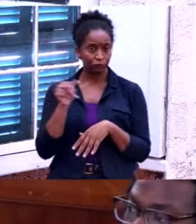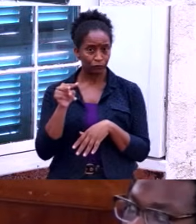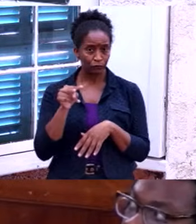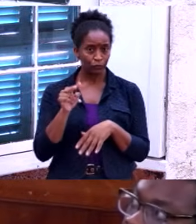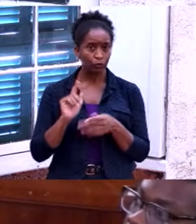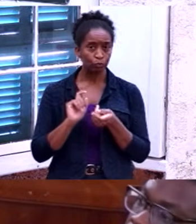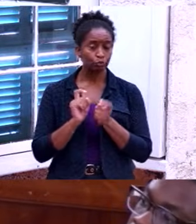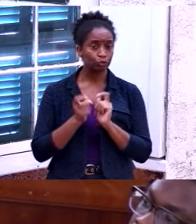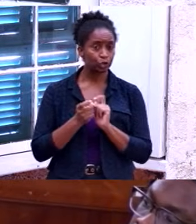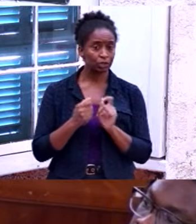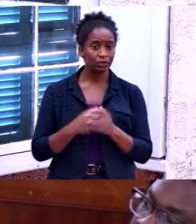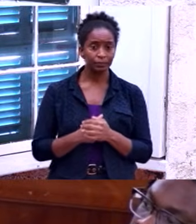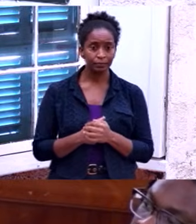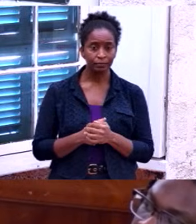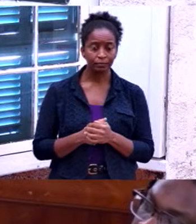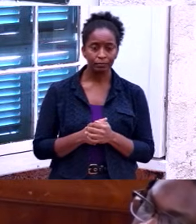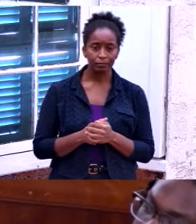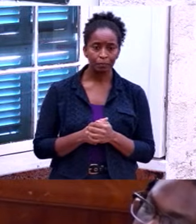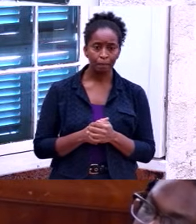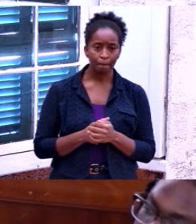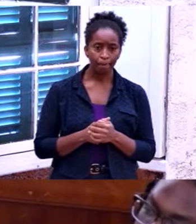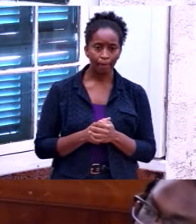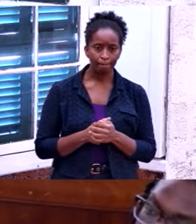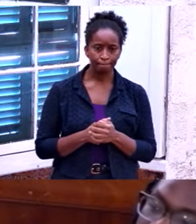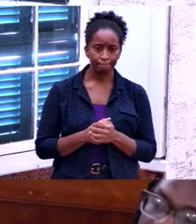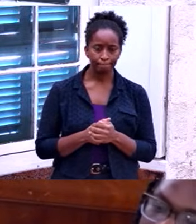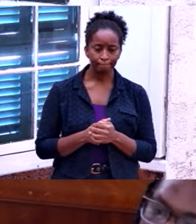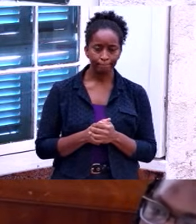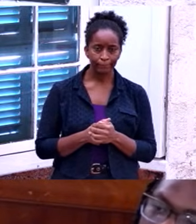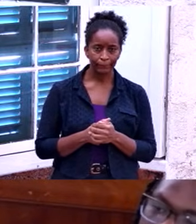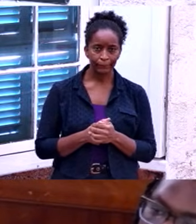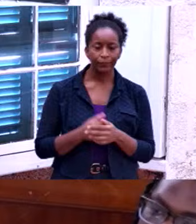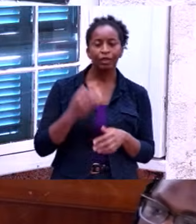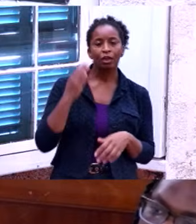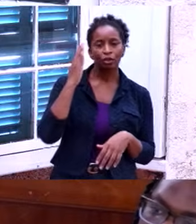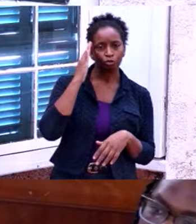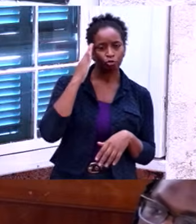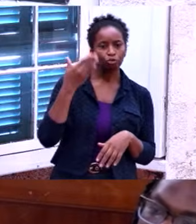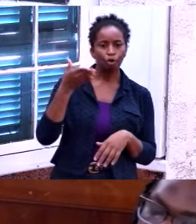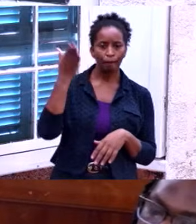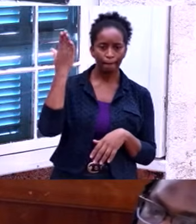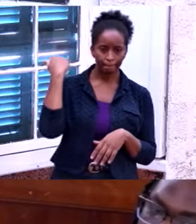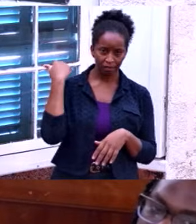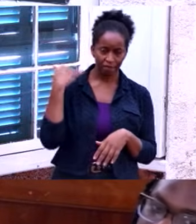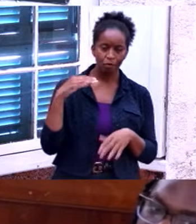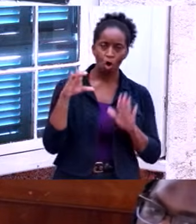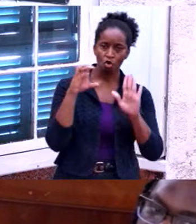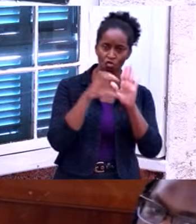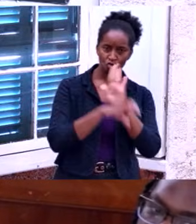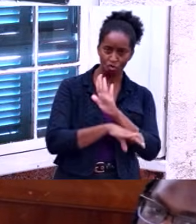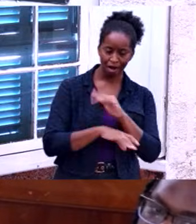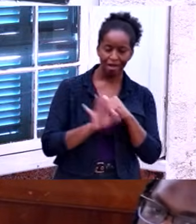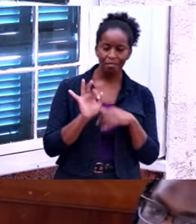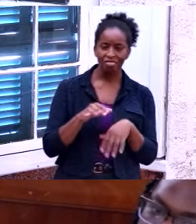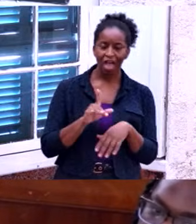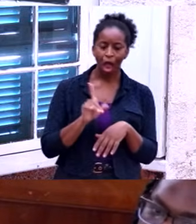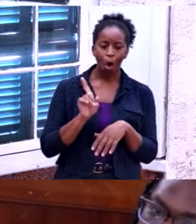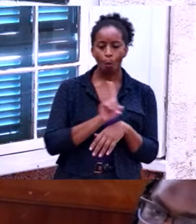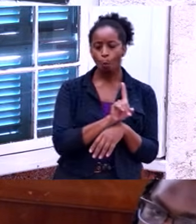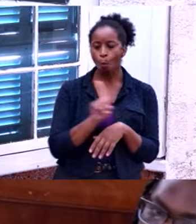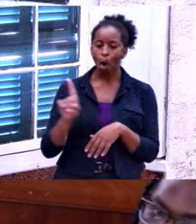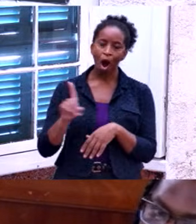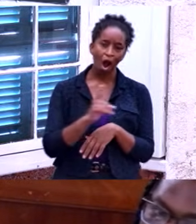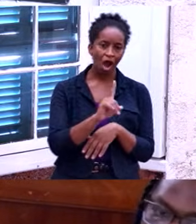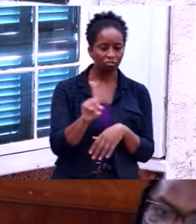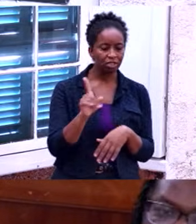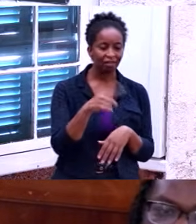treat certain colonial crimes like wandering, where we lock up young people, particularly girls, in